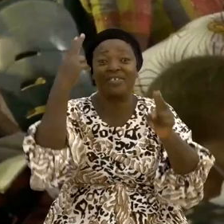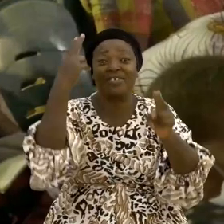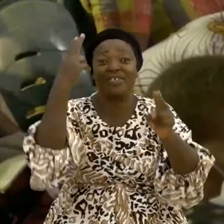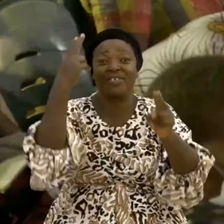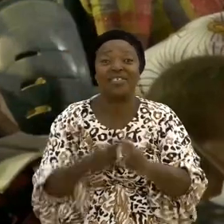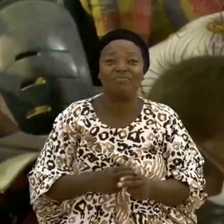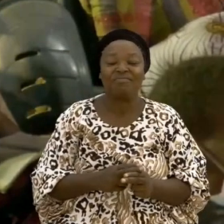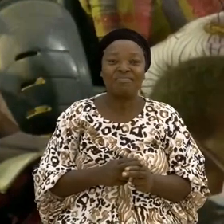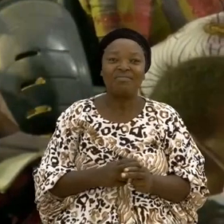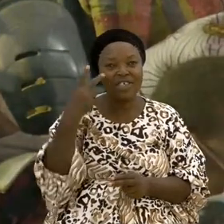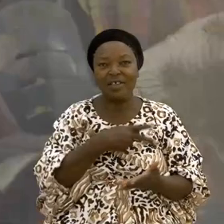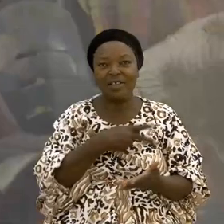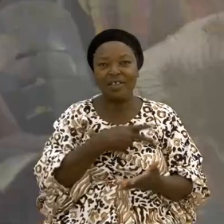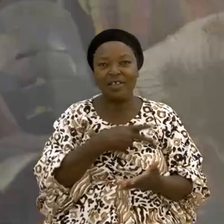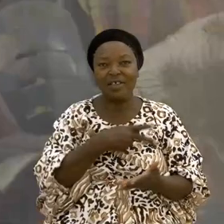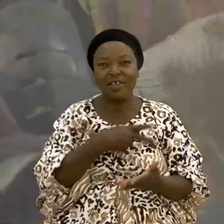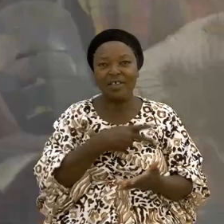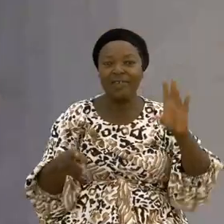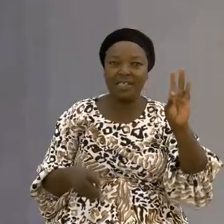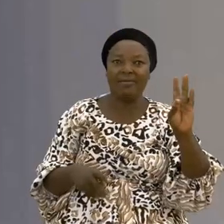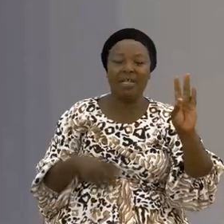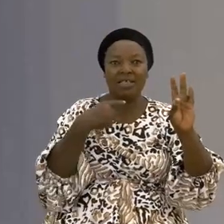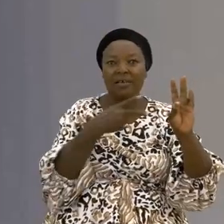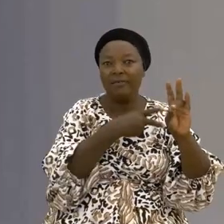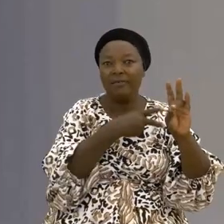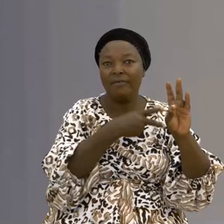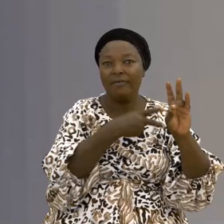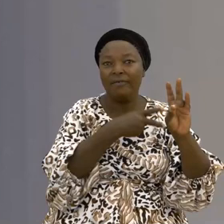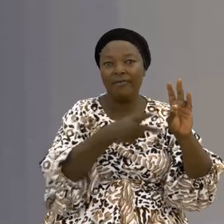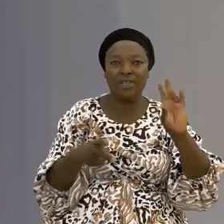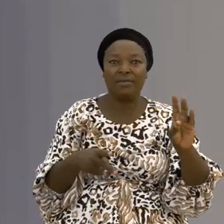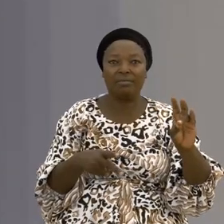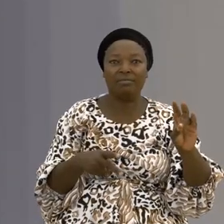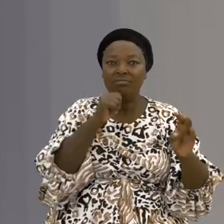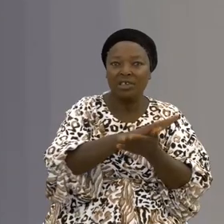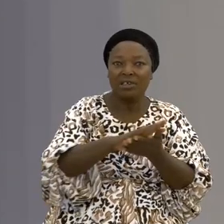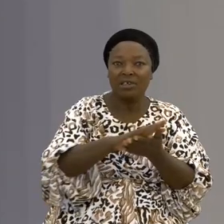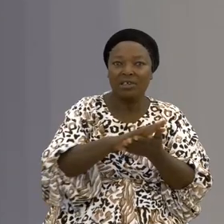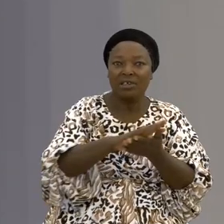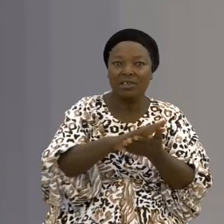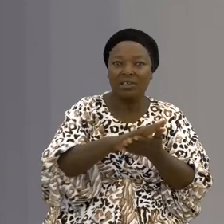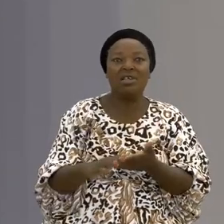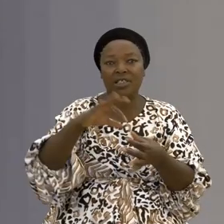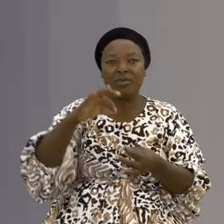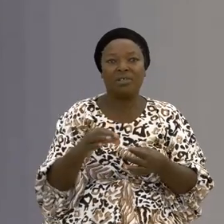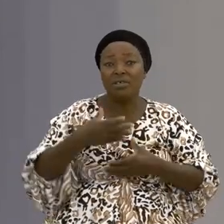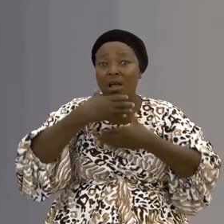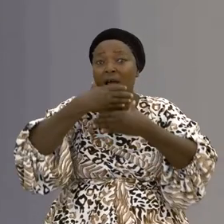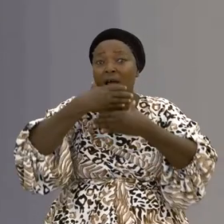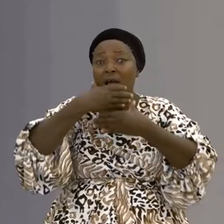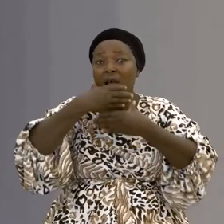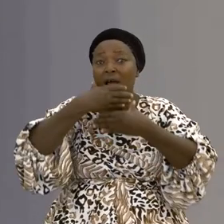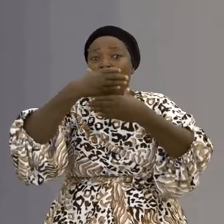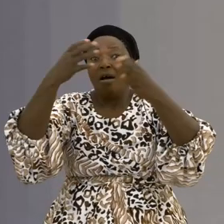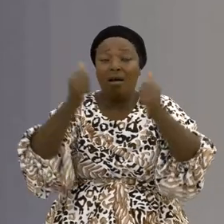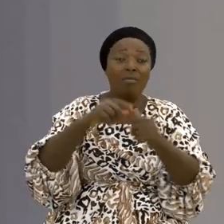name. Look at verse 7. It says in verse 7, unclean spirits crying with loud voice